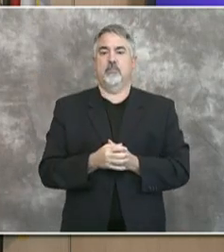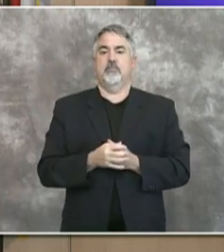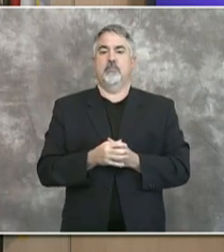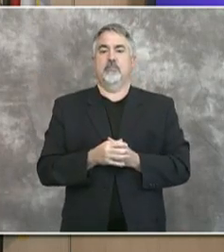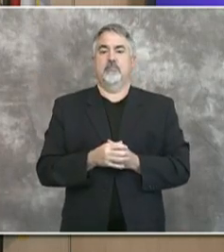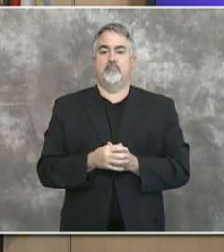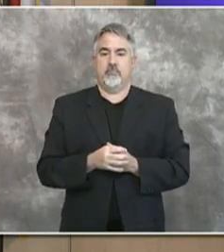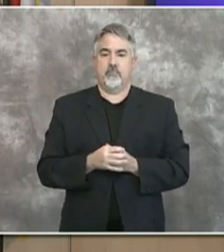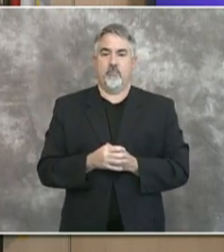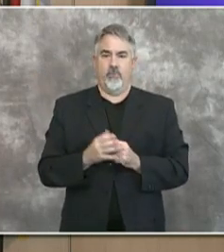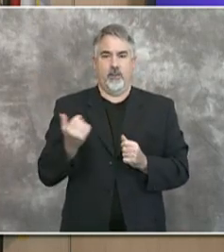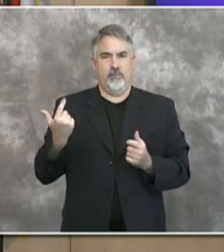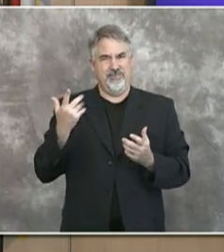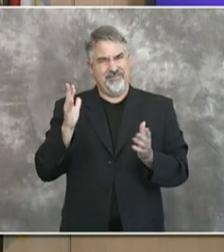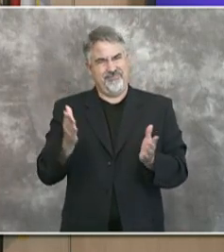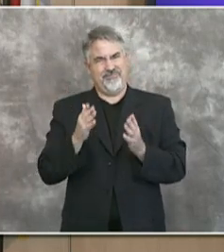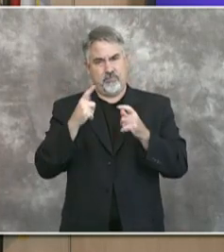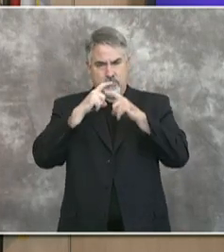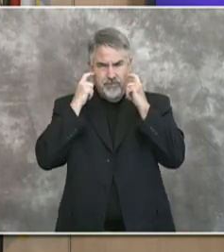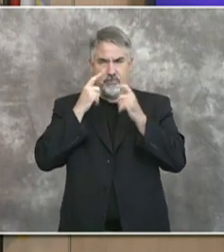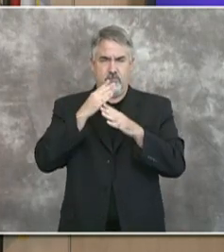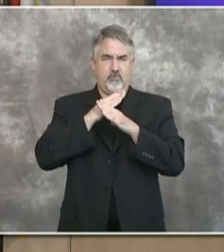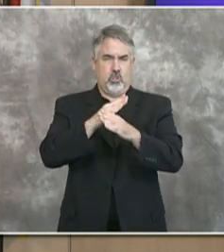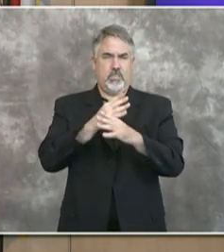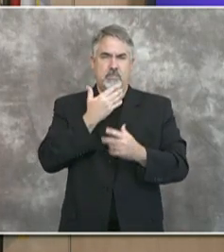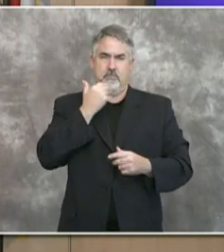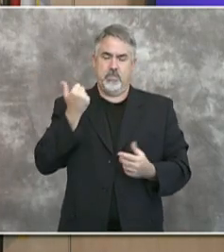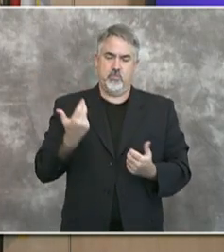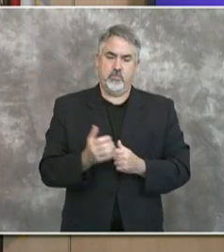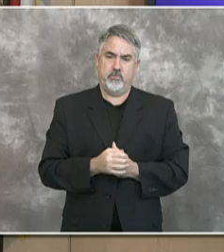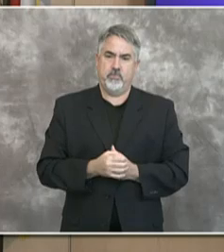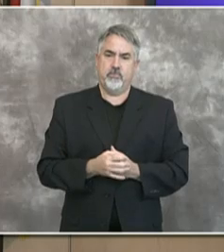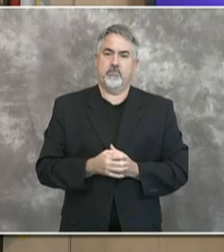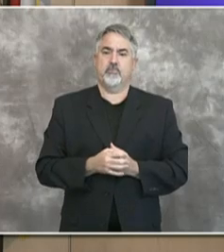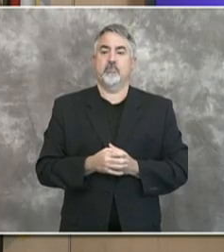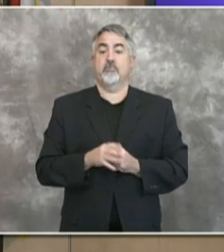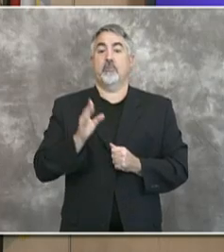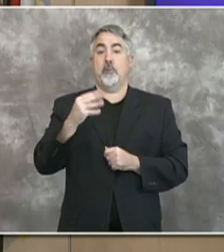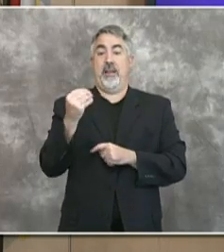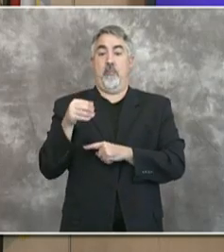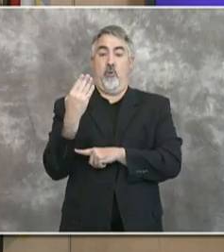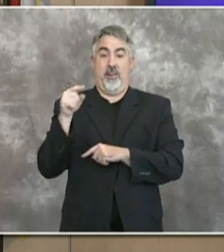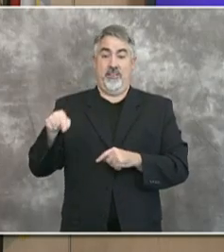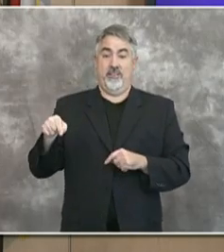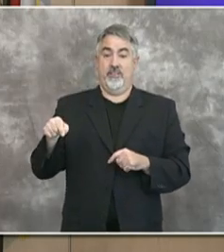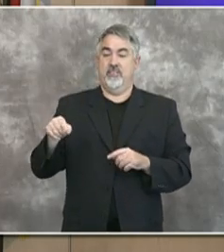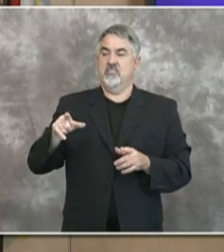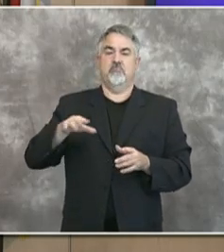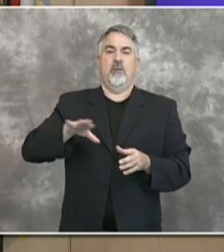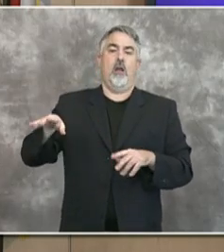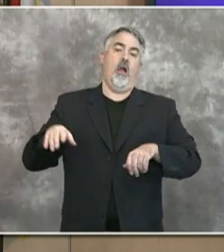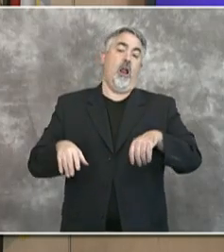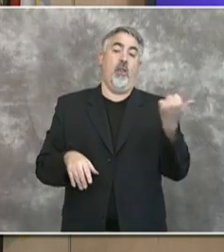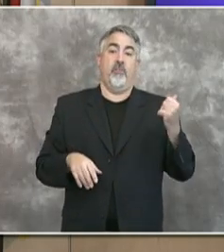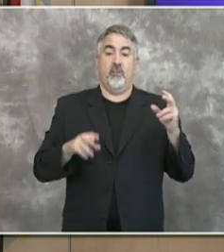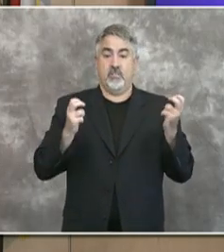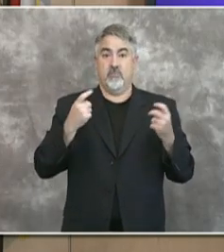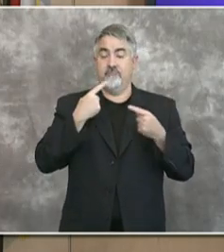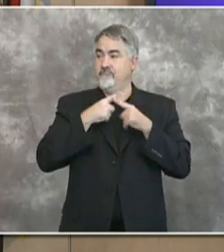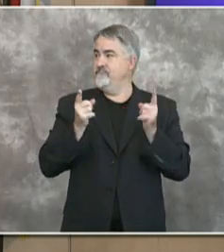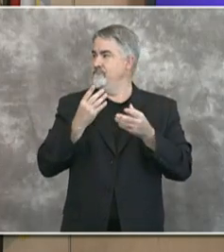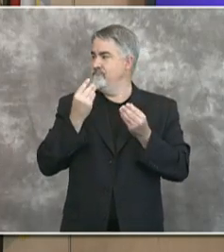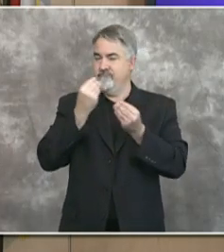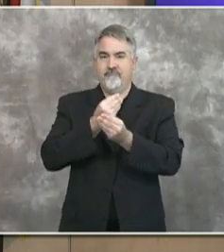ocean starting Monday morning. We are also announcing today that we will be issuing a countywide public health